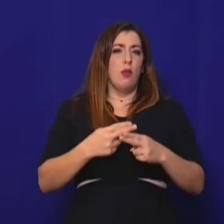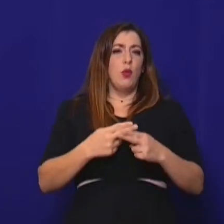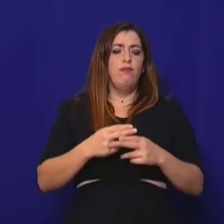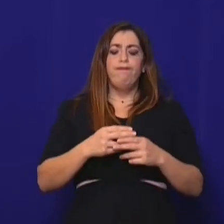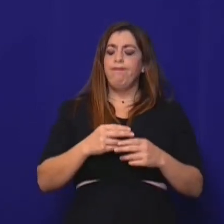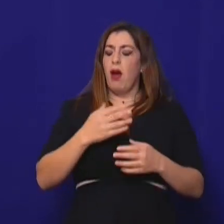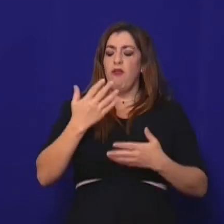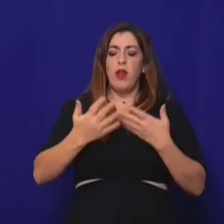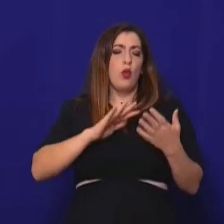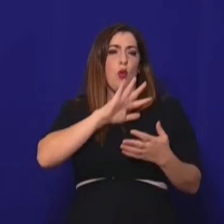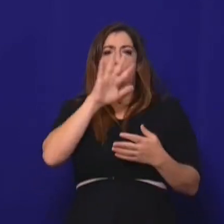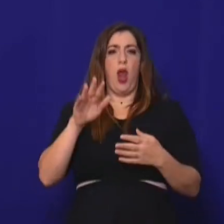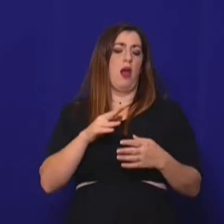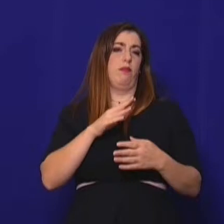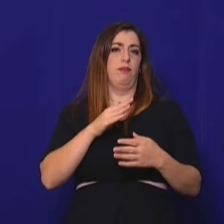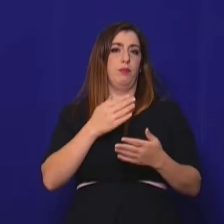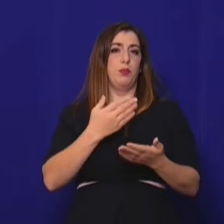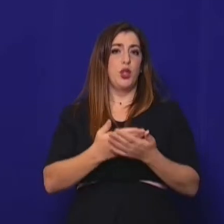mal-persuni.